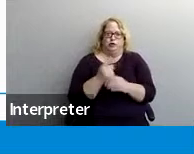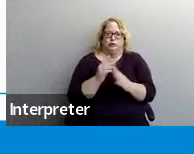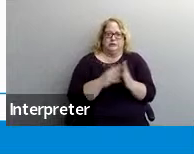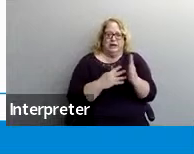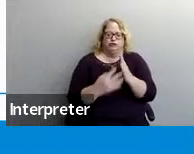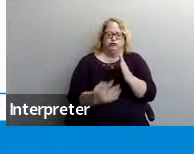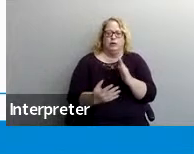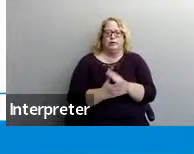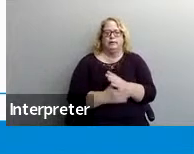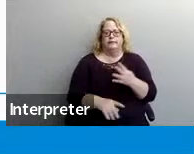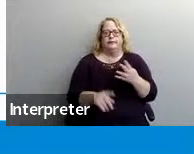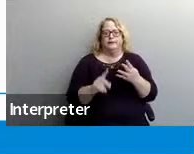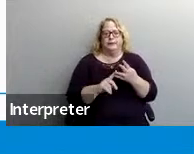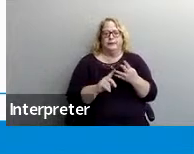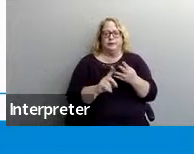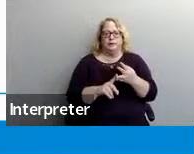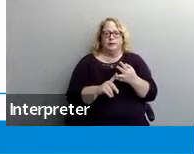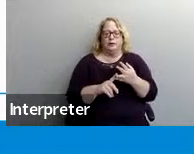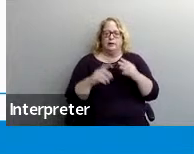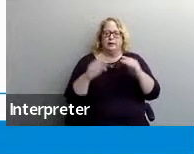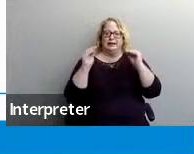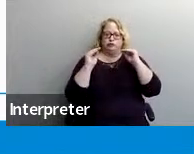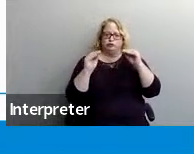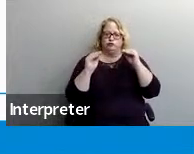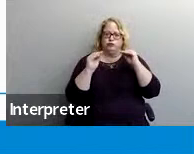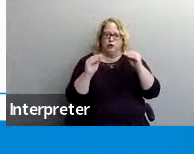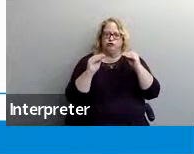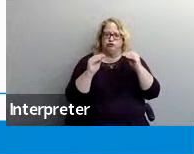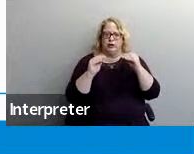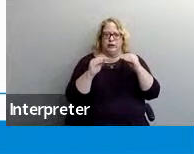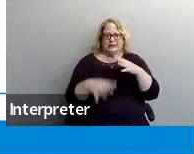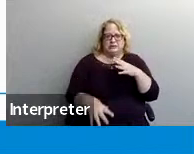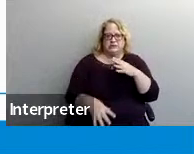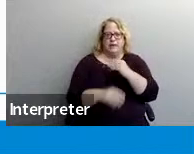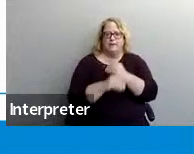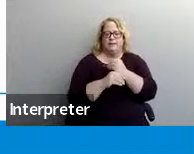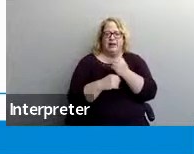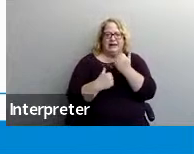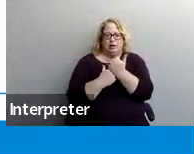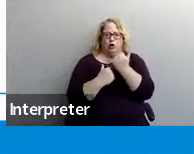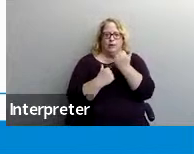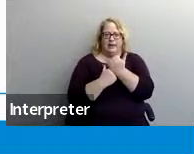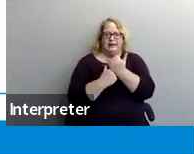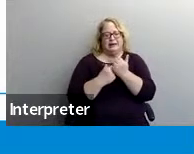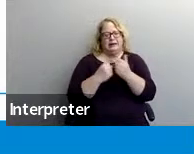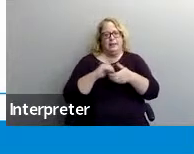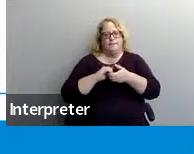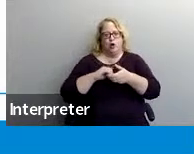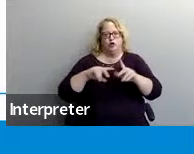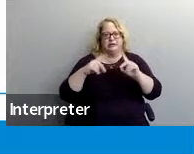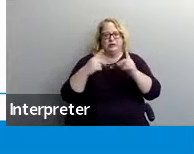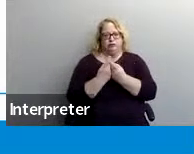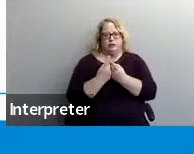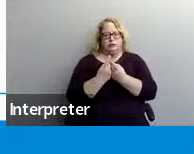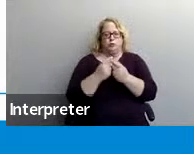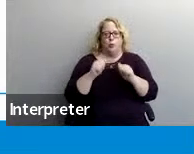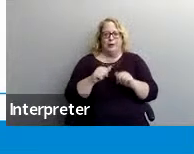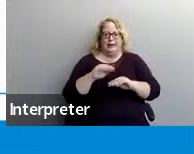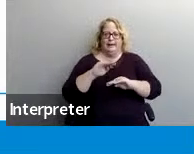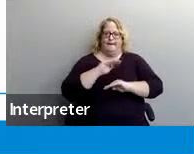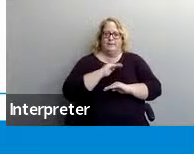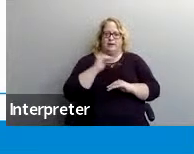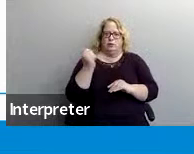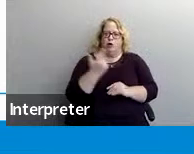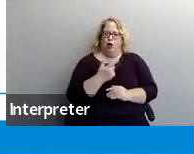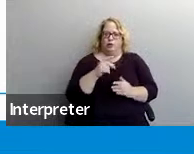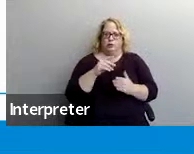date. The third is that instruction is supplemented and augmented in the partner districts to be able to meet all the